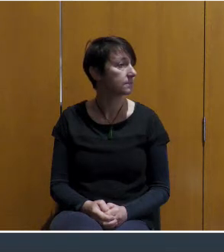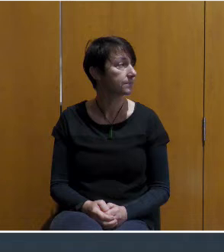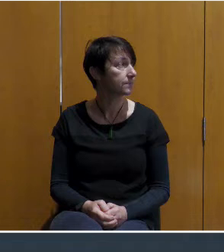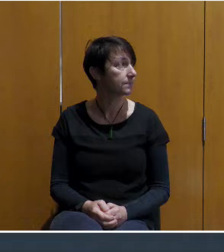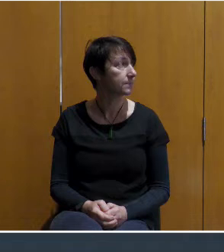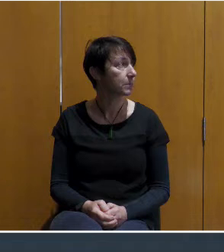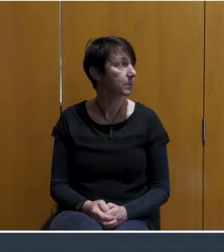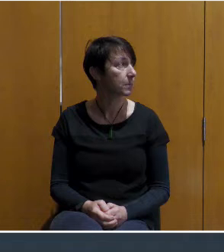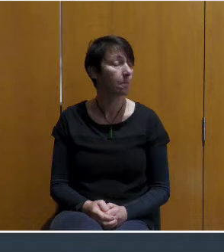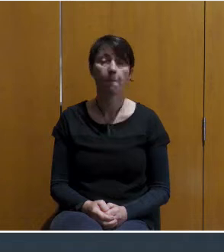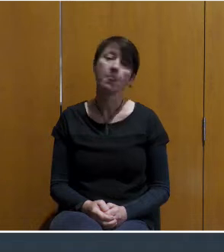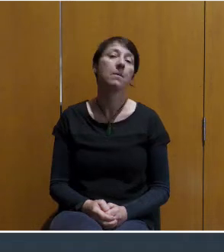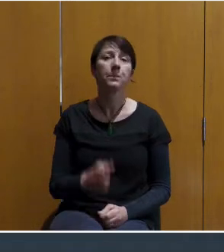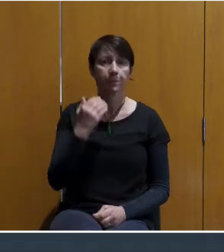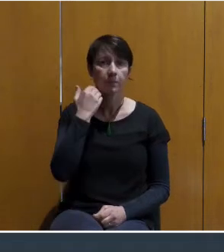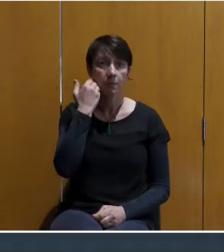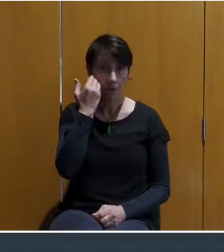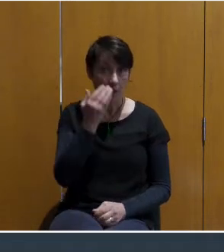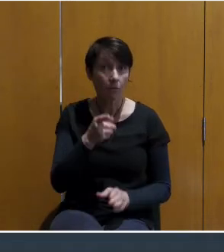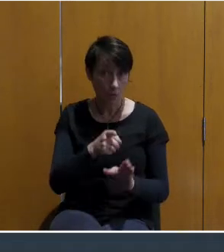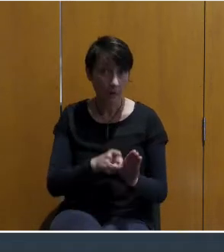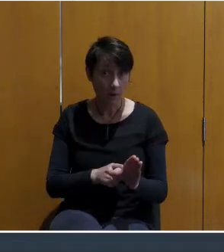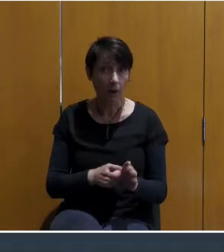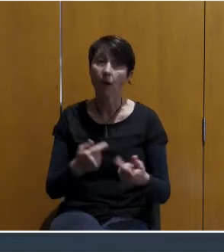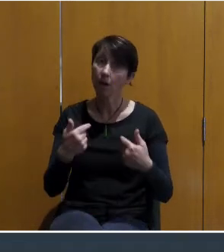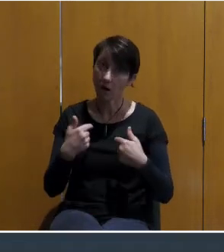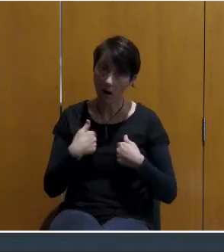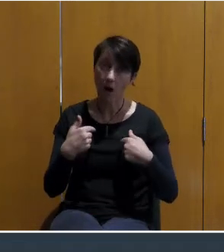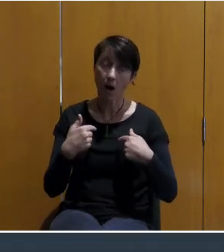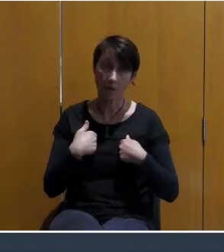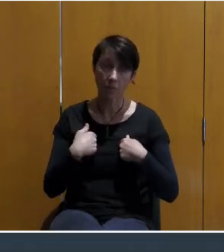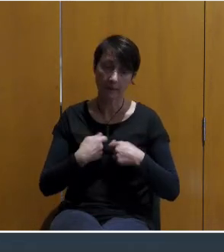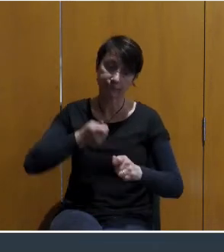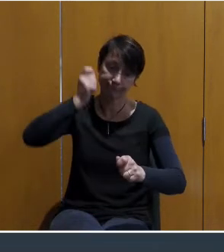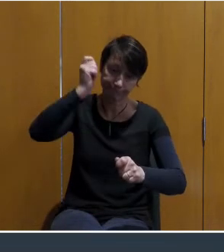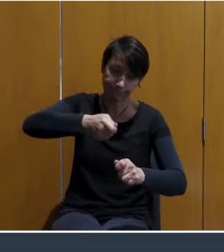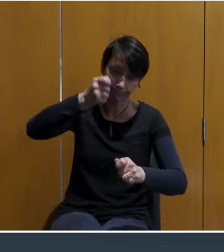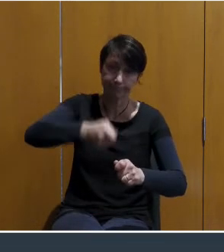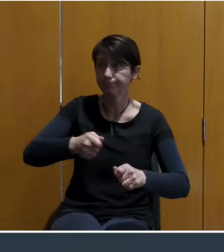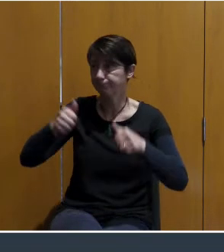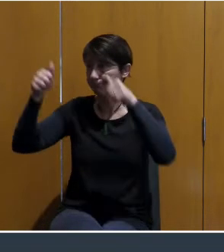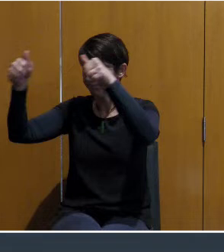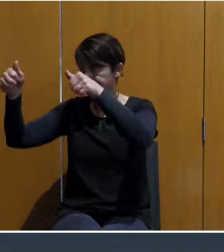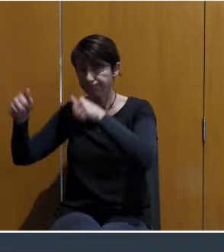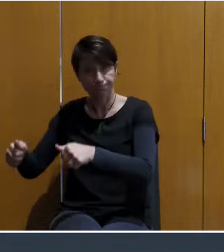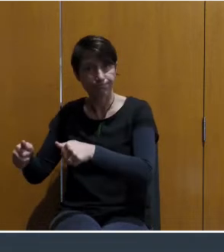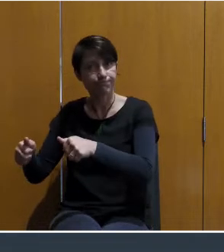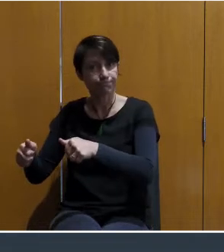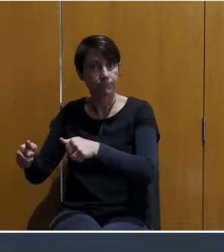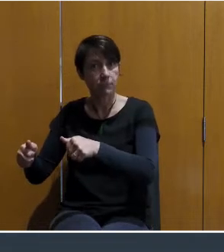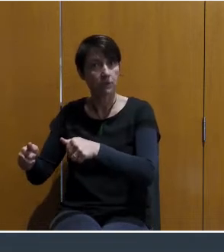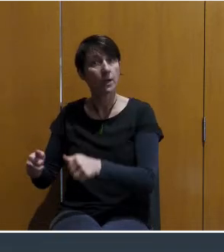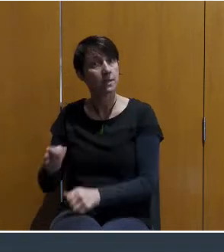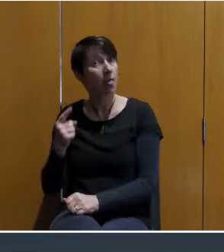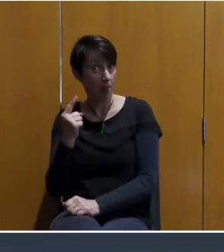So every year I've been putting these signs up. These ones here were actually made for